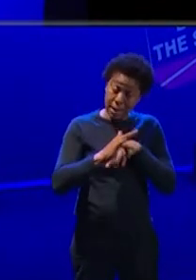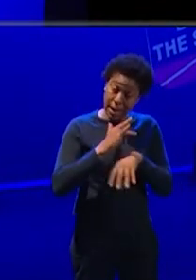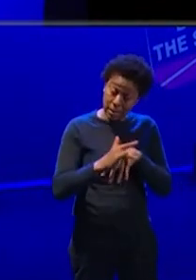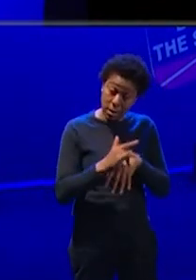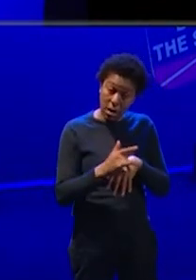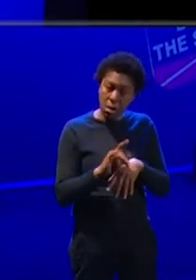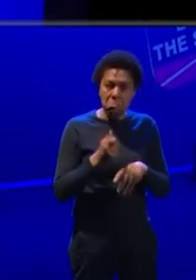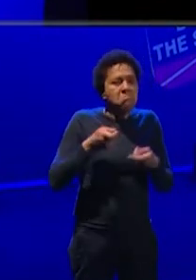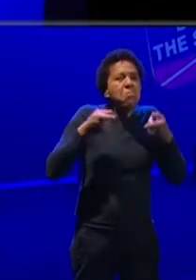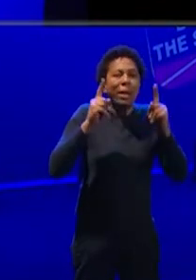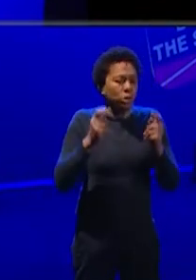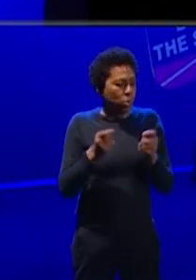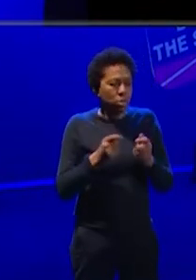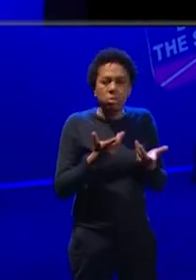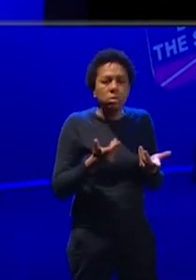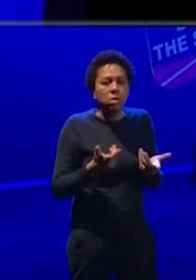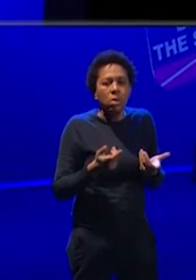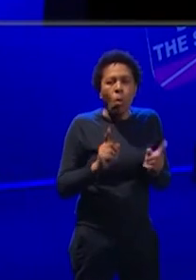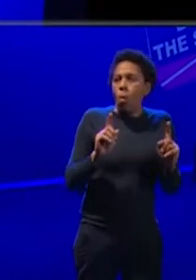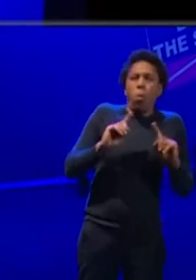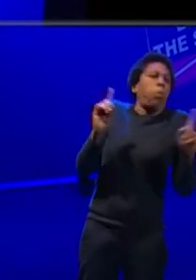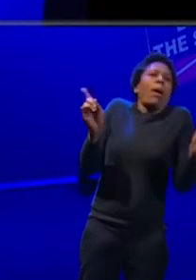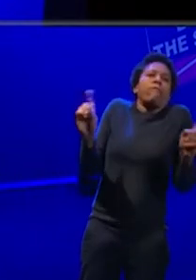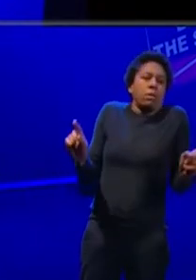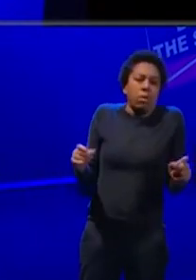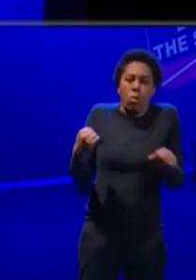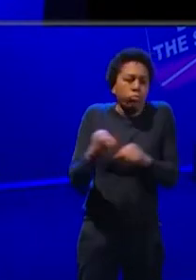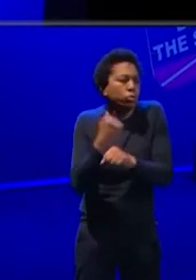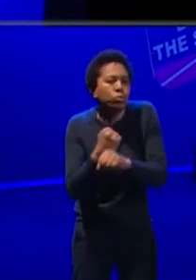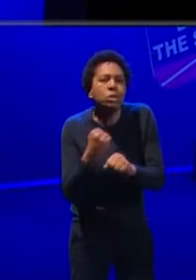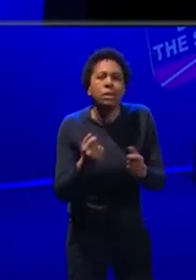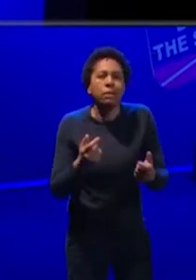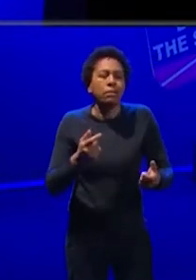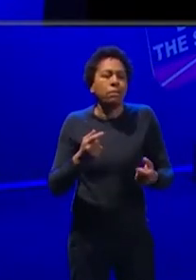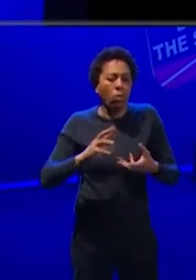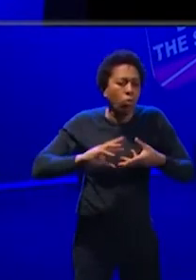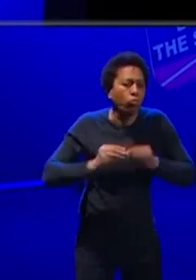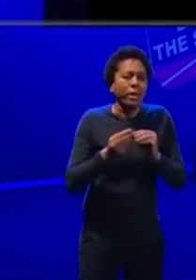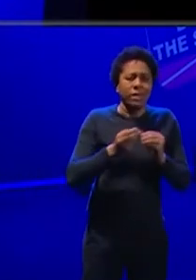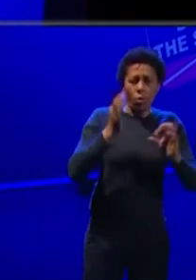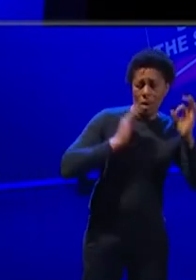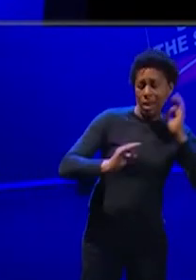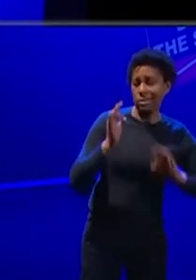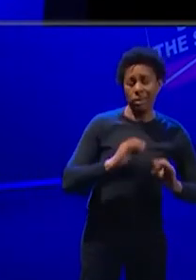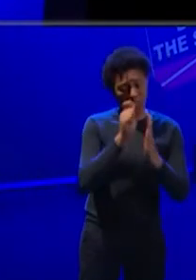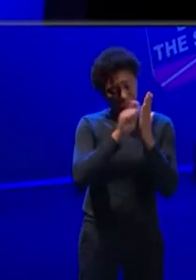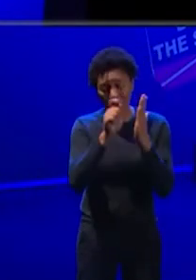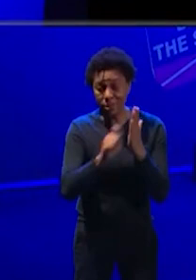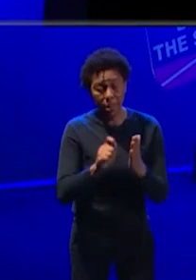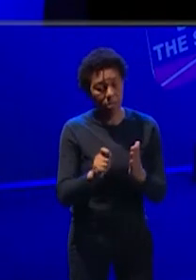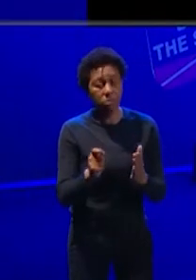arts management, you have a unique point of view that no one else can bring. Treasure that, it's invaluable. Beautiful.